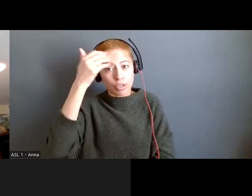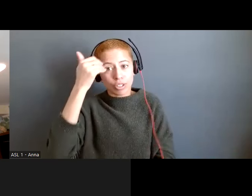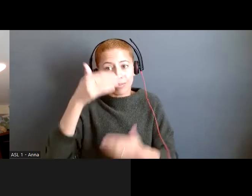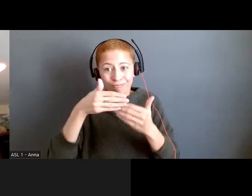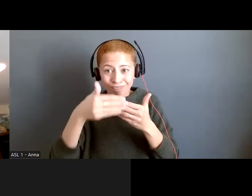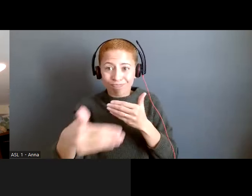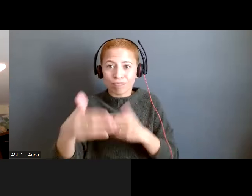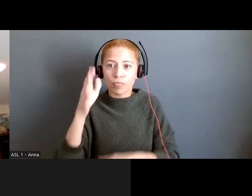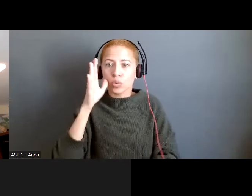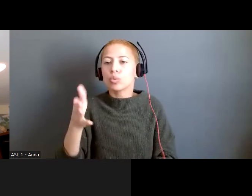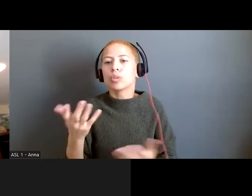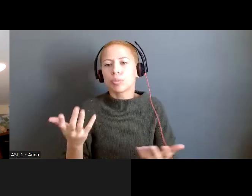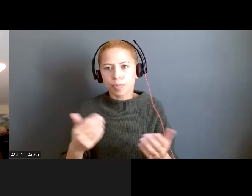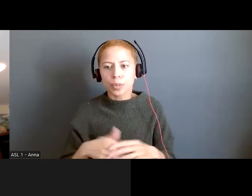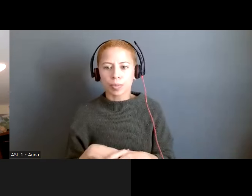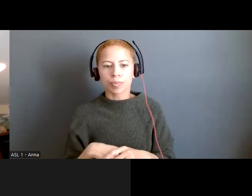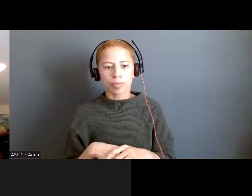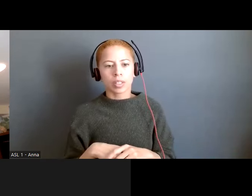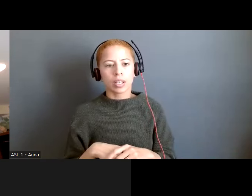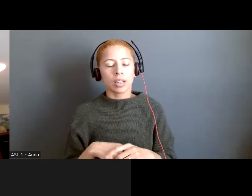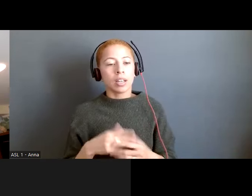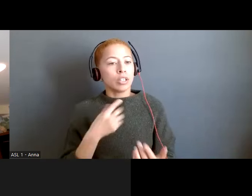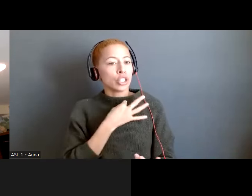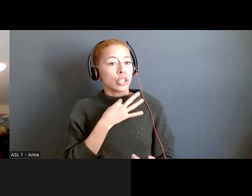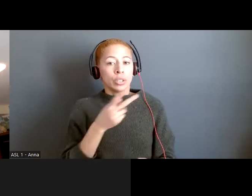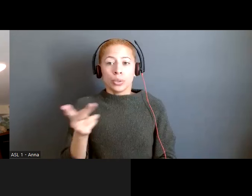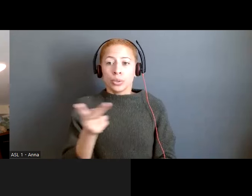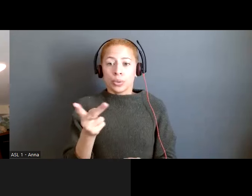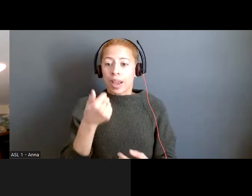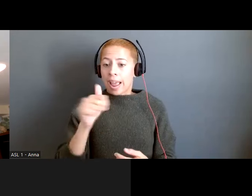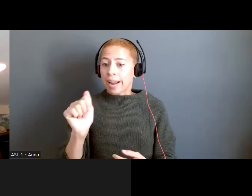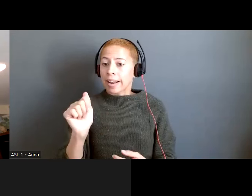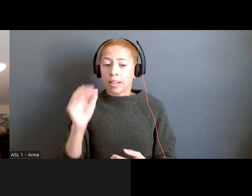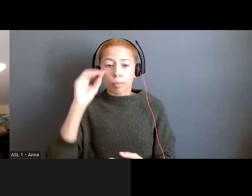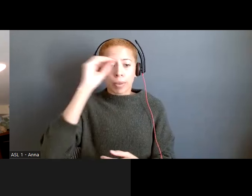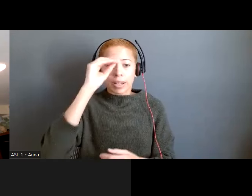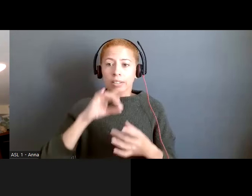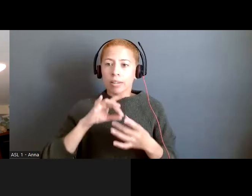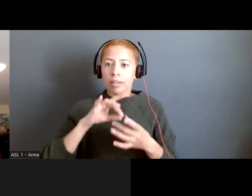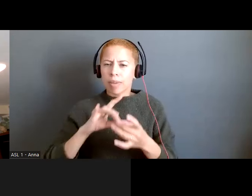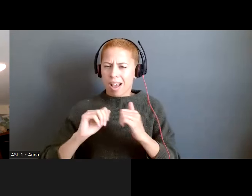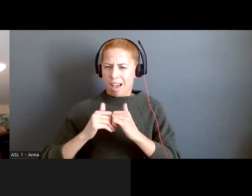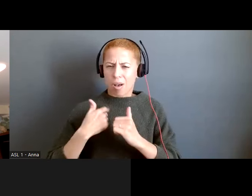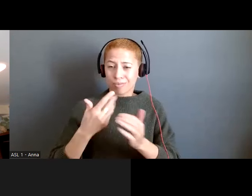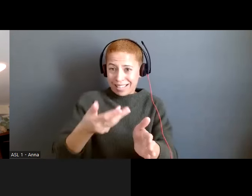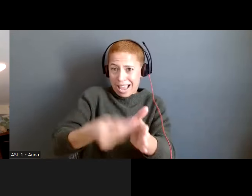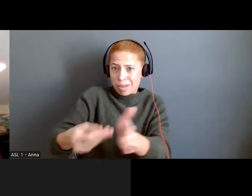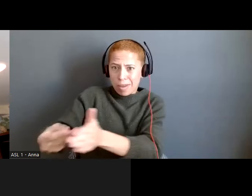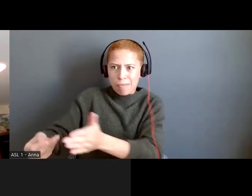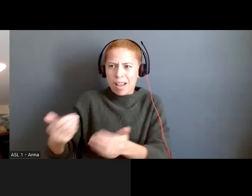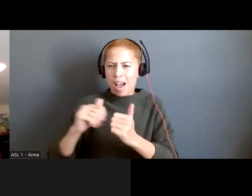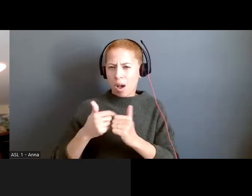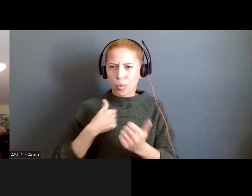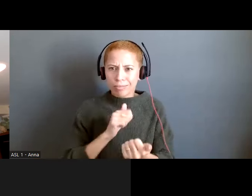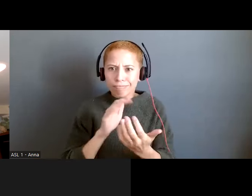I wonder if either one of you have ideas or thoughts around, you know, sort of bridging that gap of how do we educate, or how do we engage the physicians